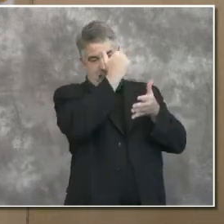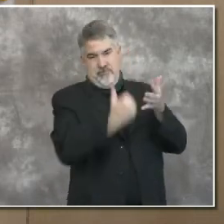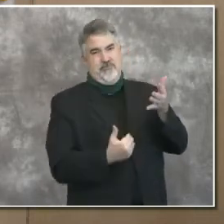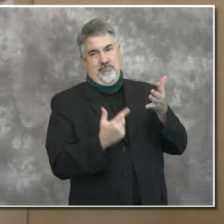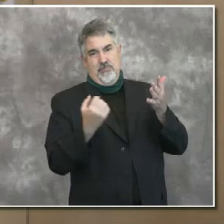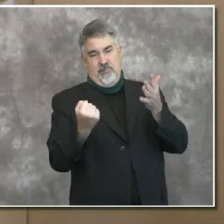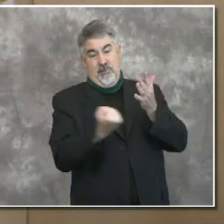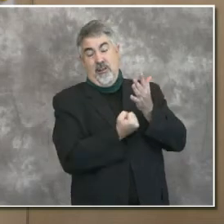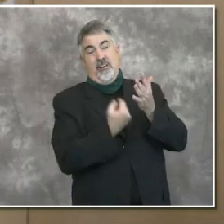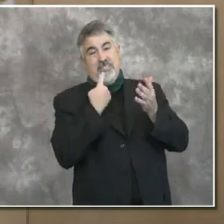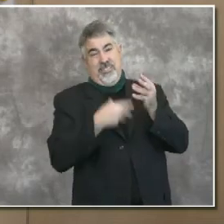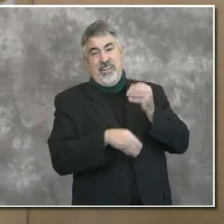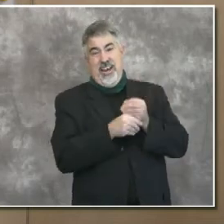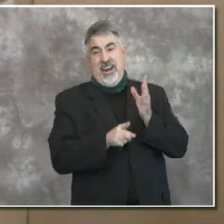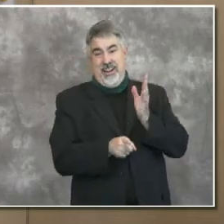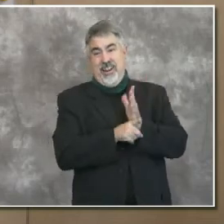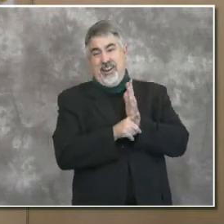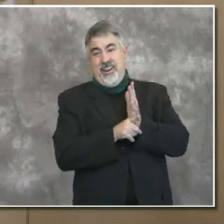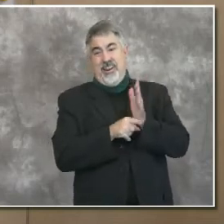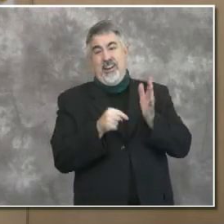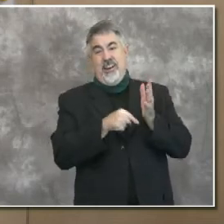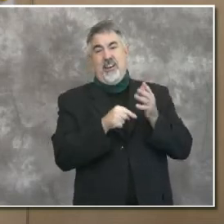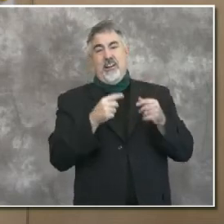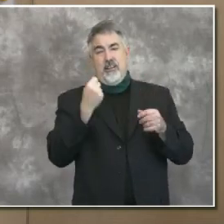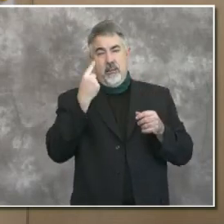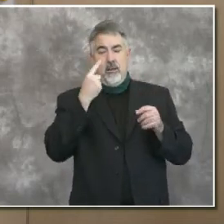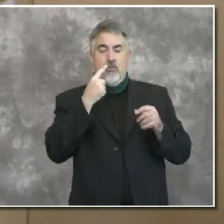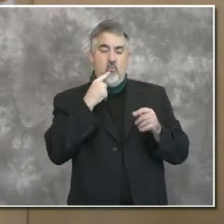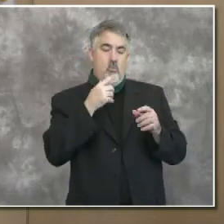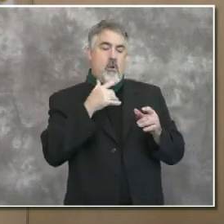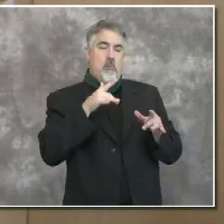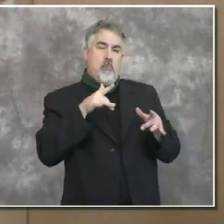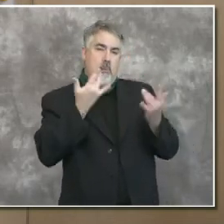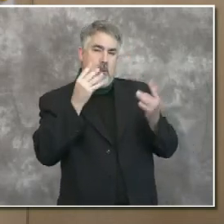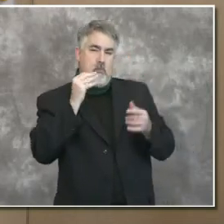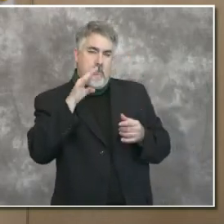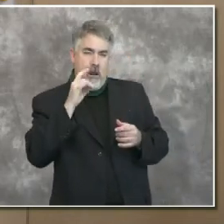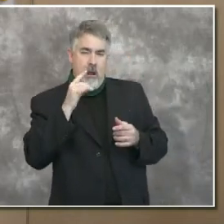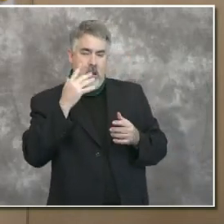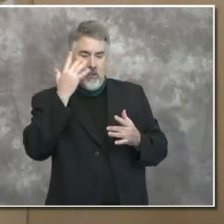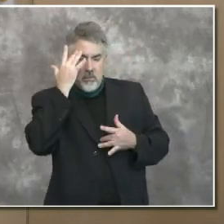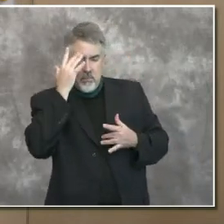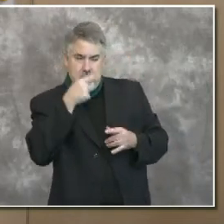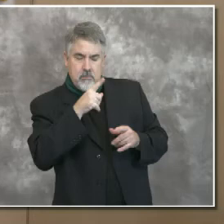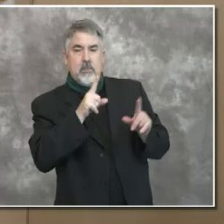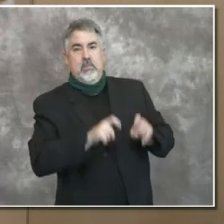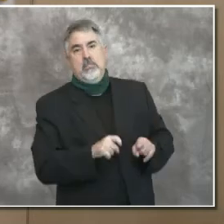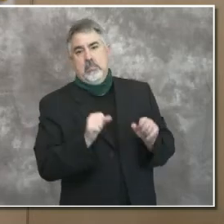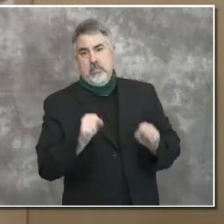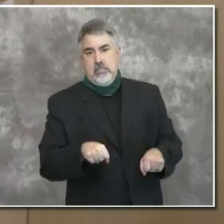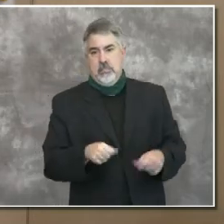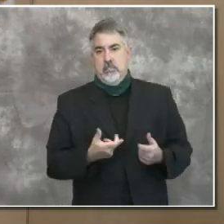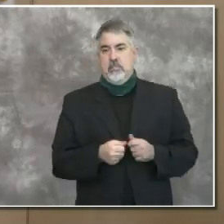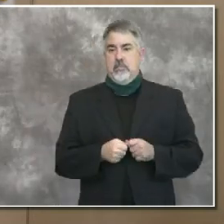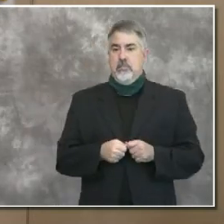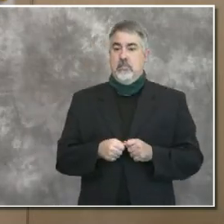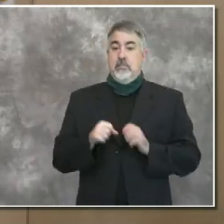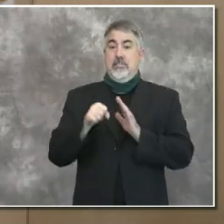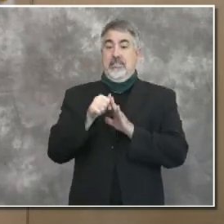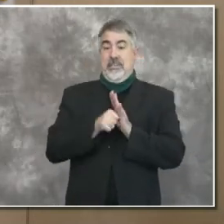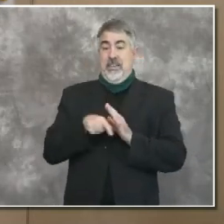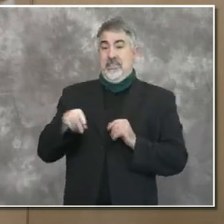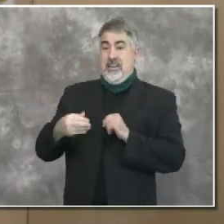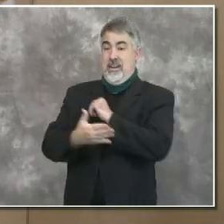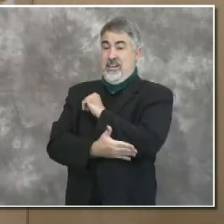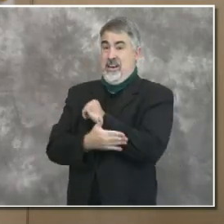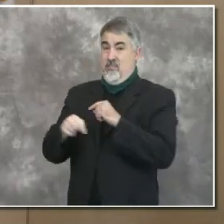could be included in testing. And so we are looking at the federal, the state, and we created our own